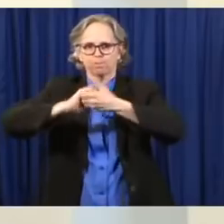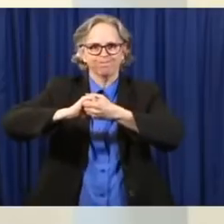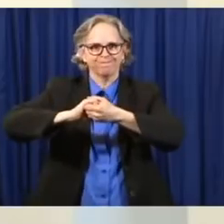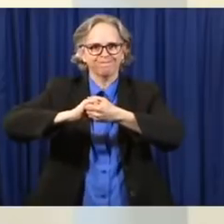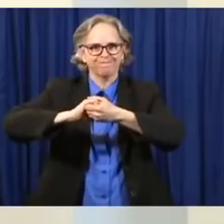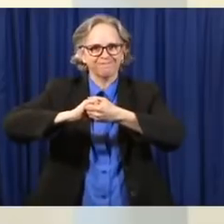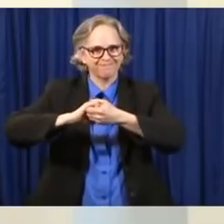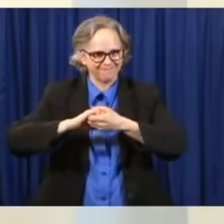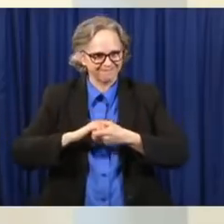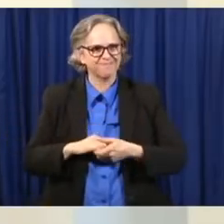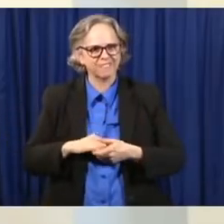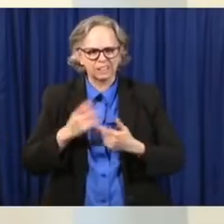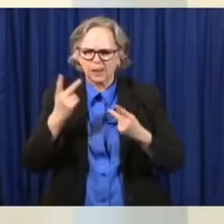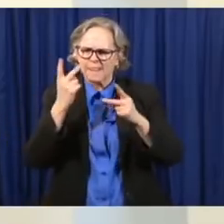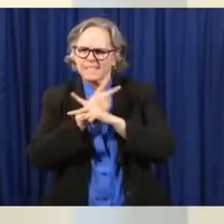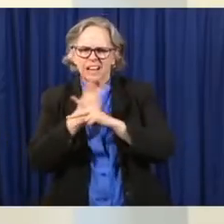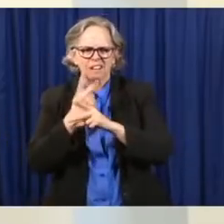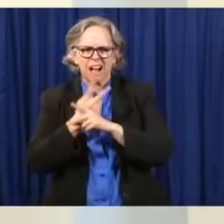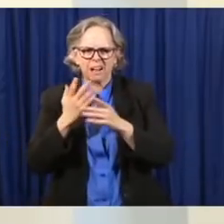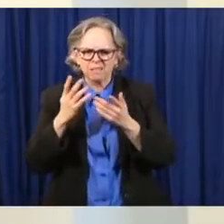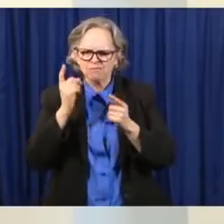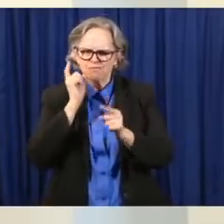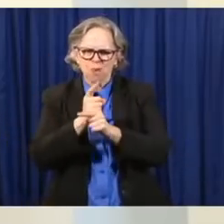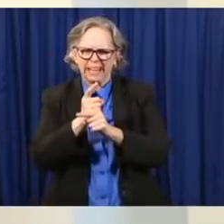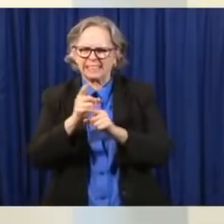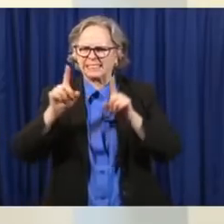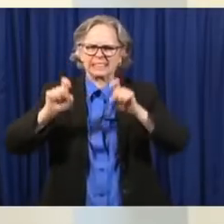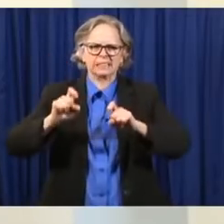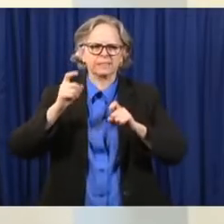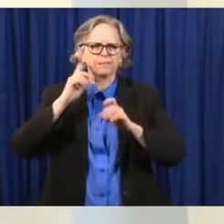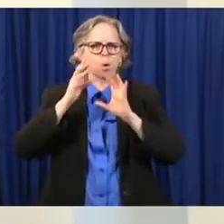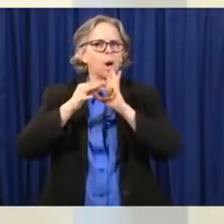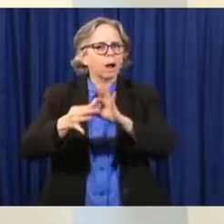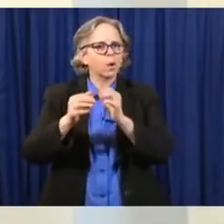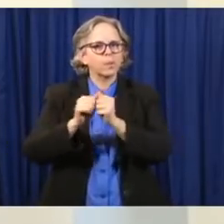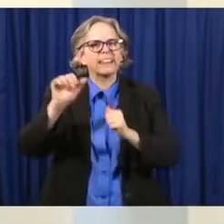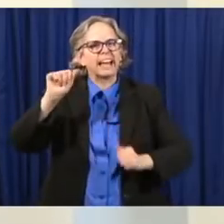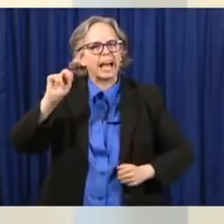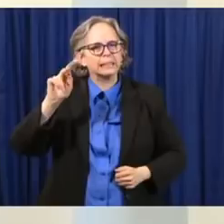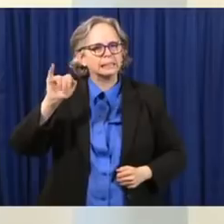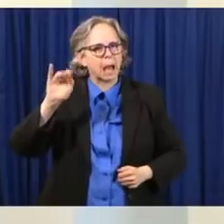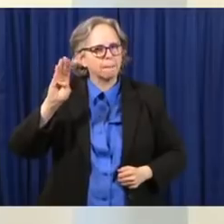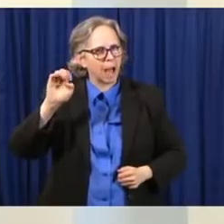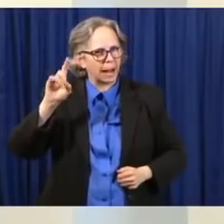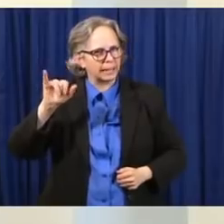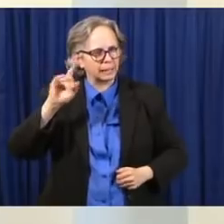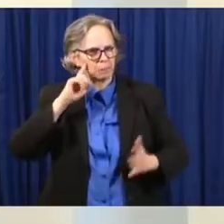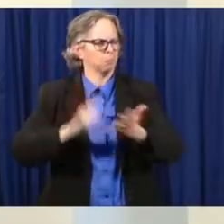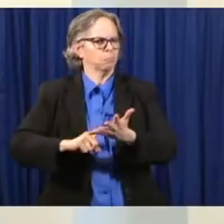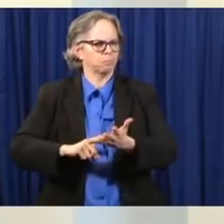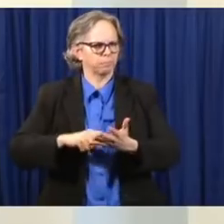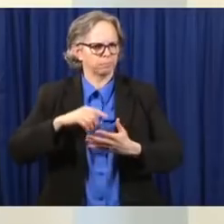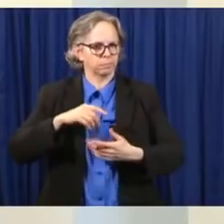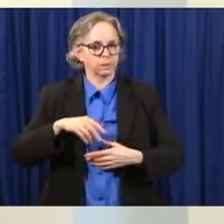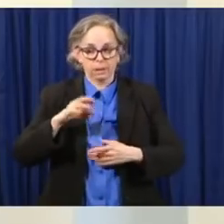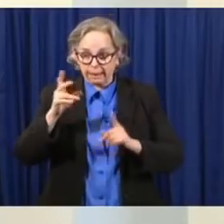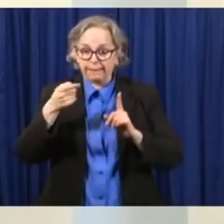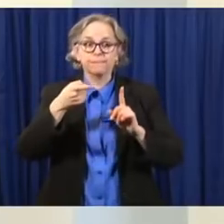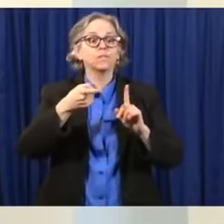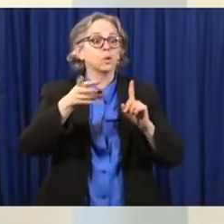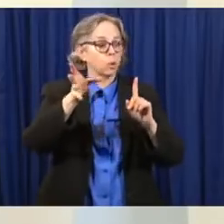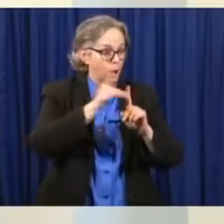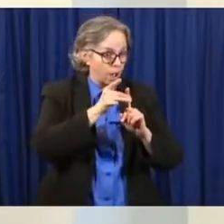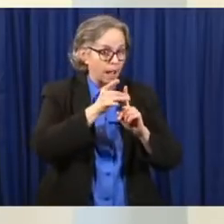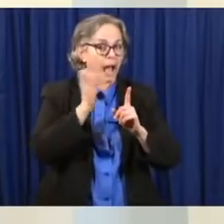right tests that we can do antibody testing on, not just to tell us if you've ever had it, which is all I need to do, figure